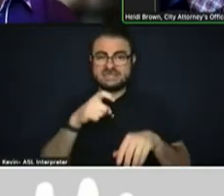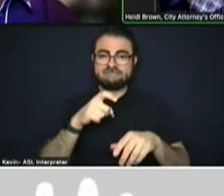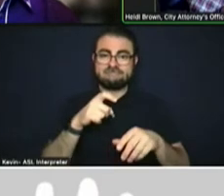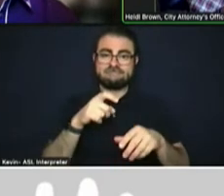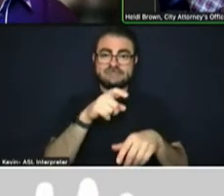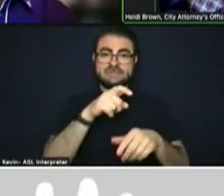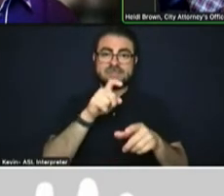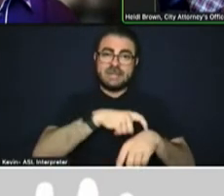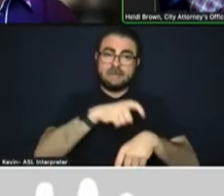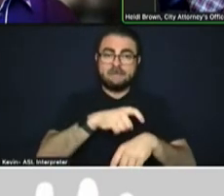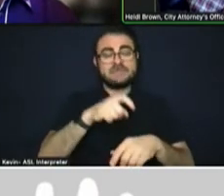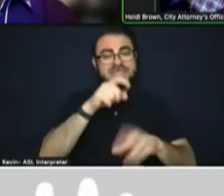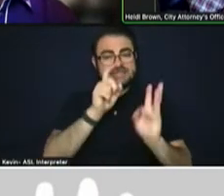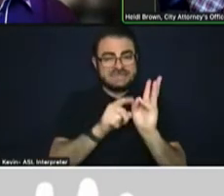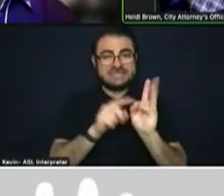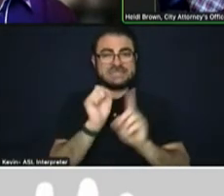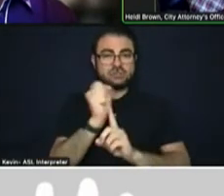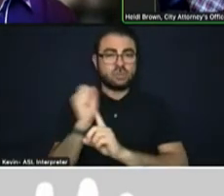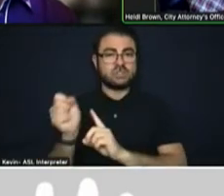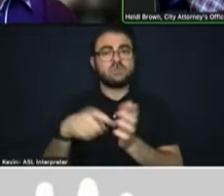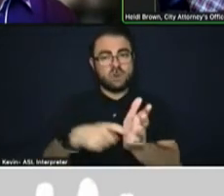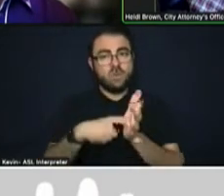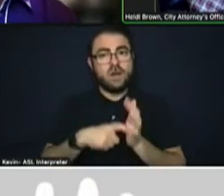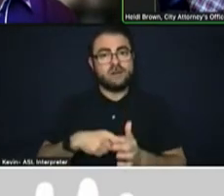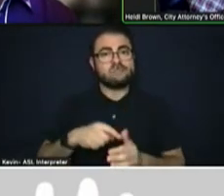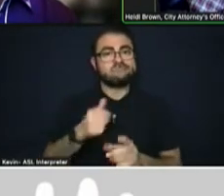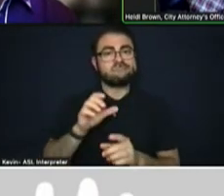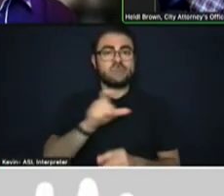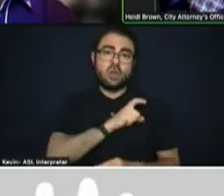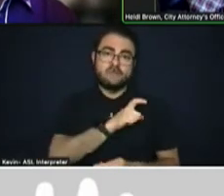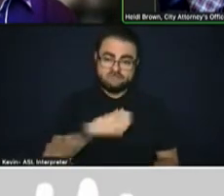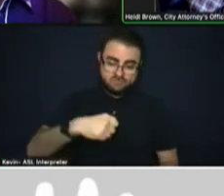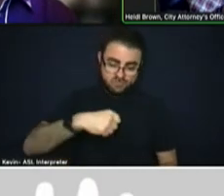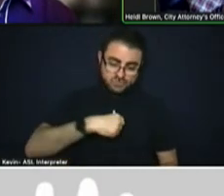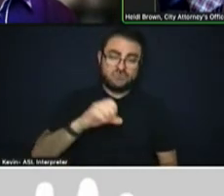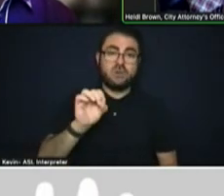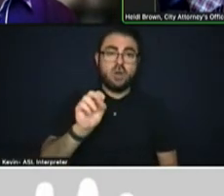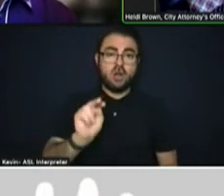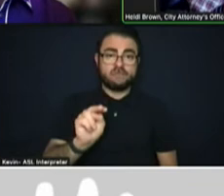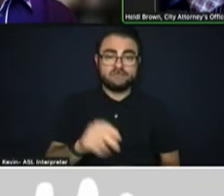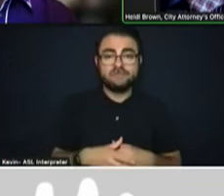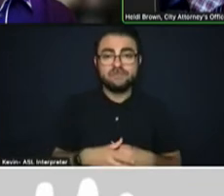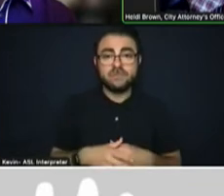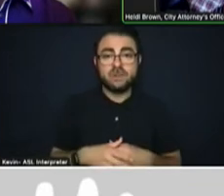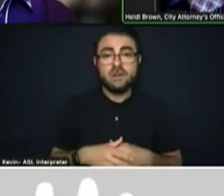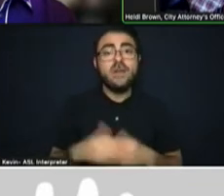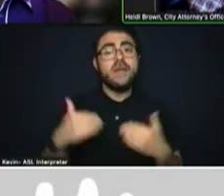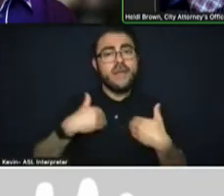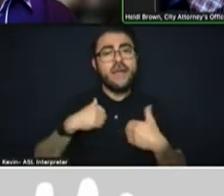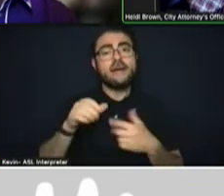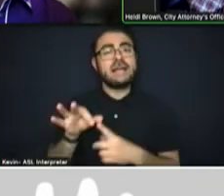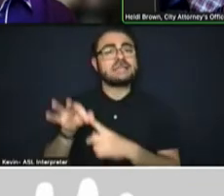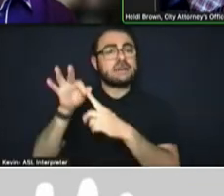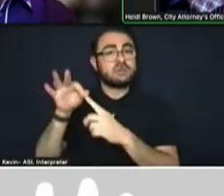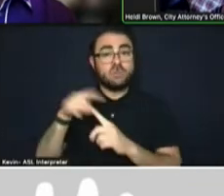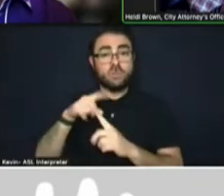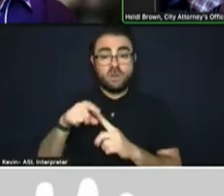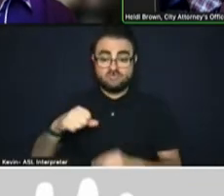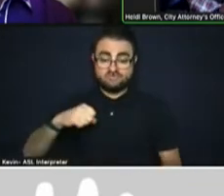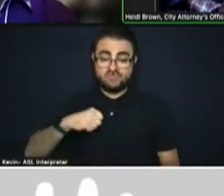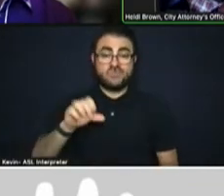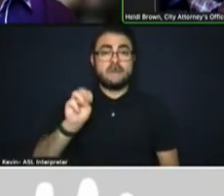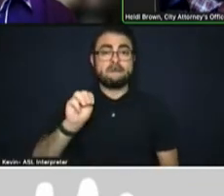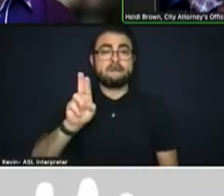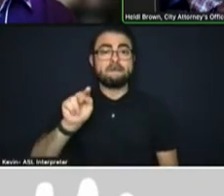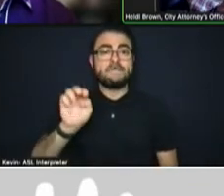required. We do have exceptions. Times when they can either mute their camera. So the cameras turn